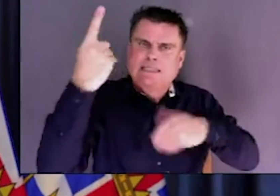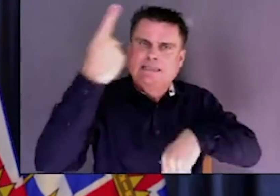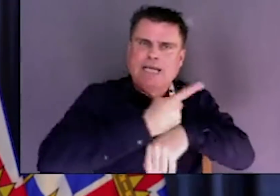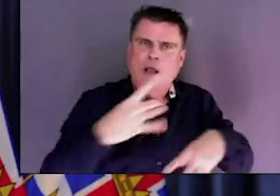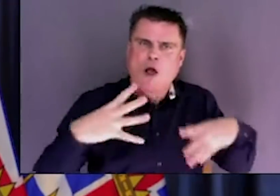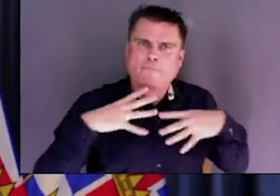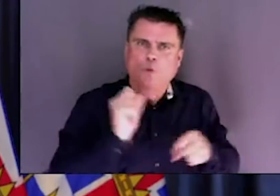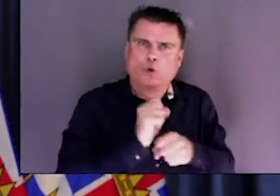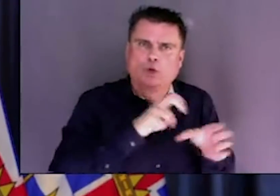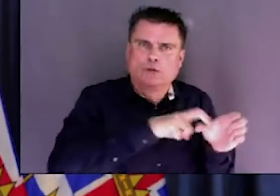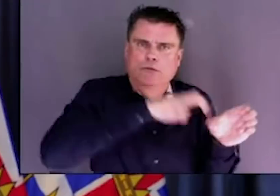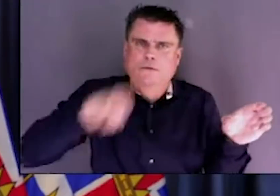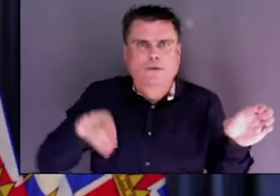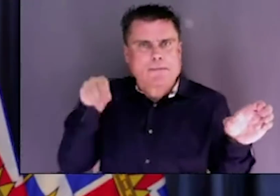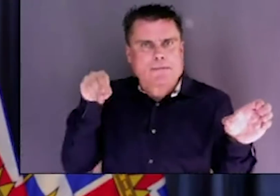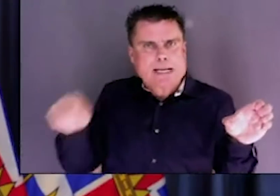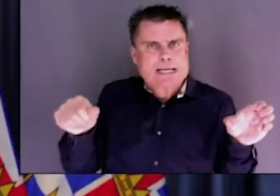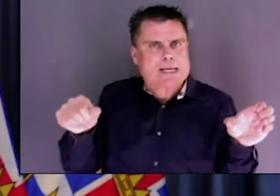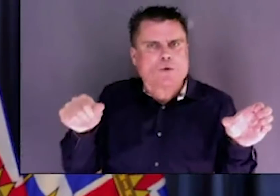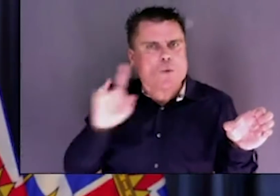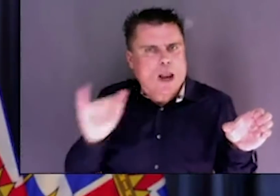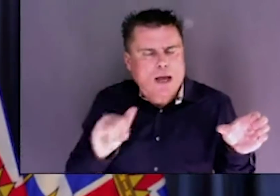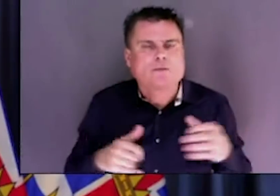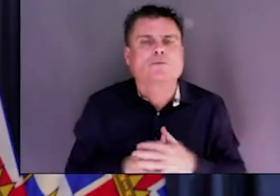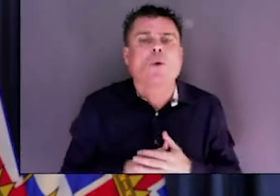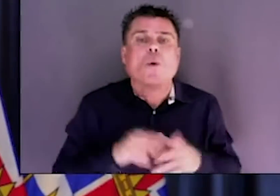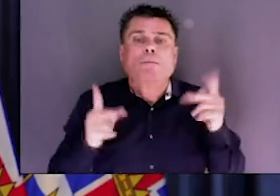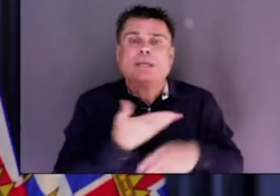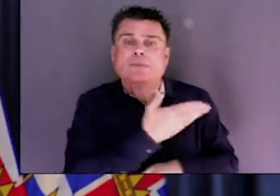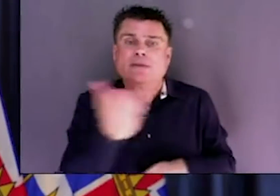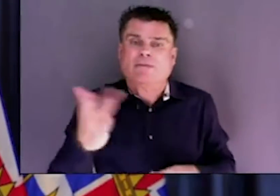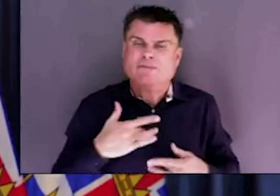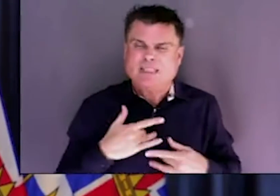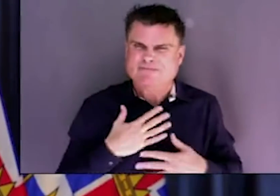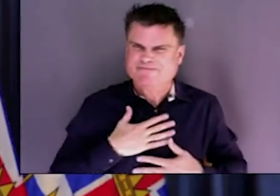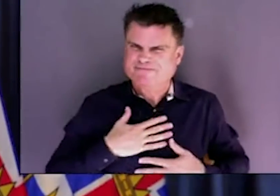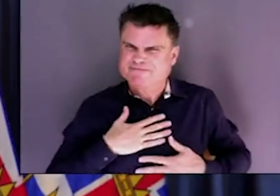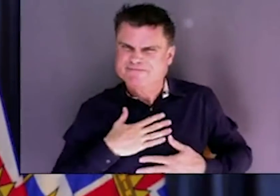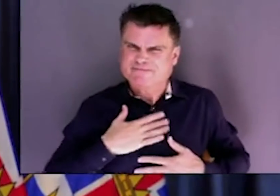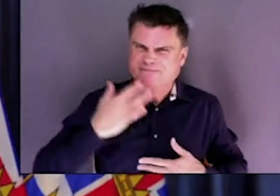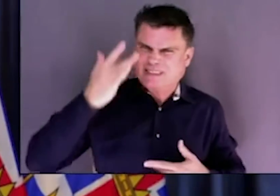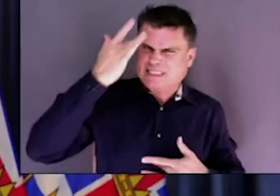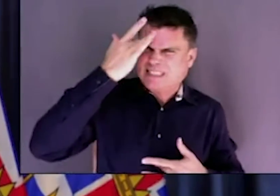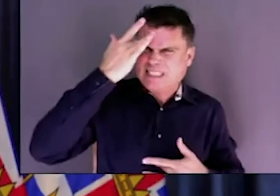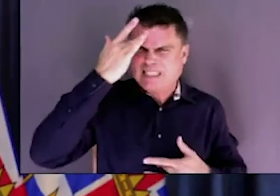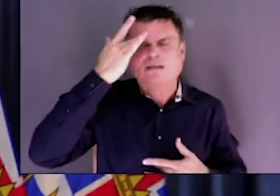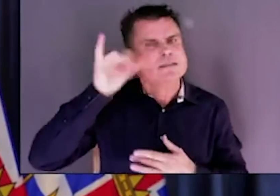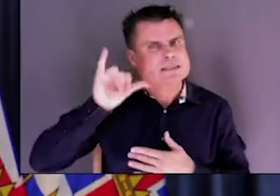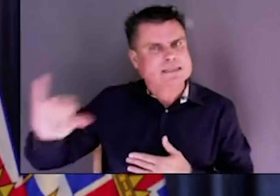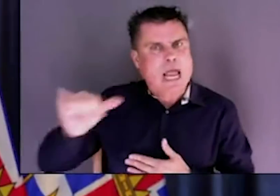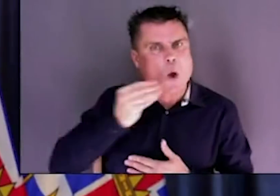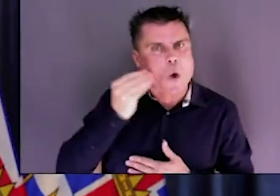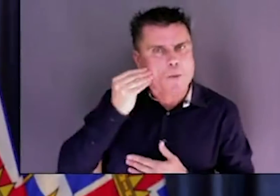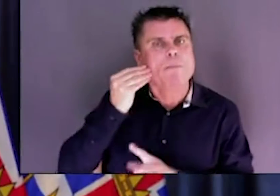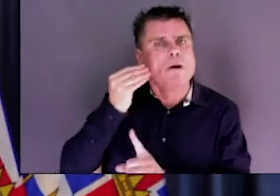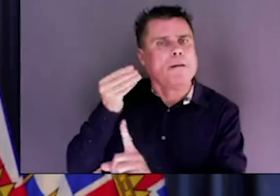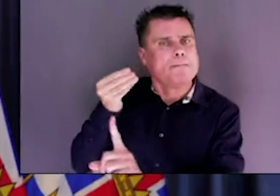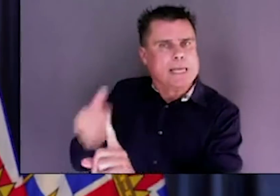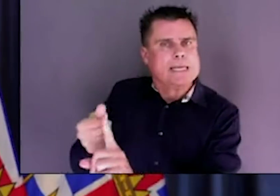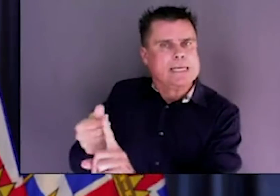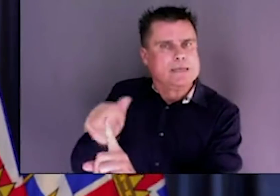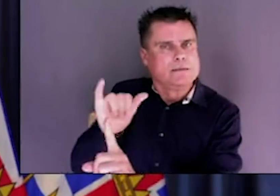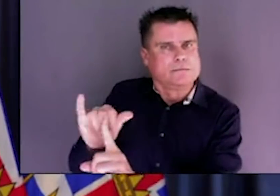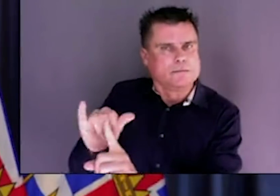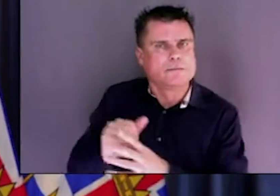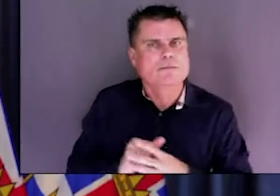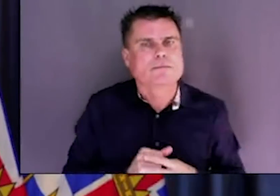transmission begins. We need to stem that as best as possible, but I'm happy to take that solution. I'm sure Minister Chen will be talking about it this afternoon.